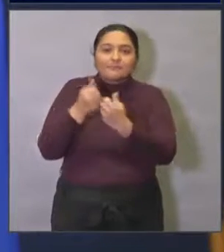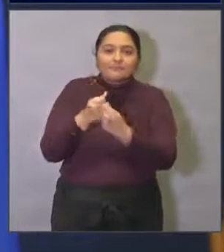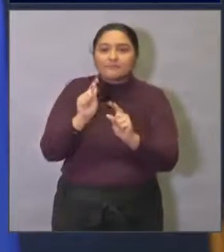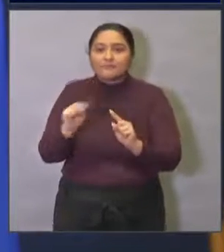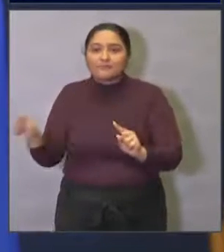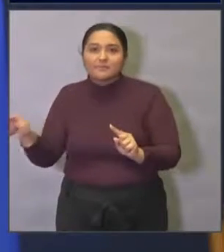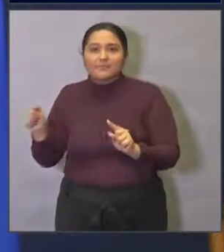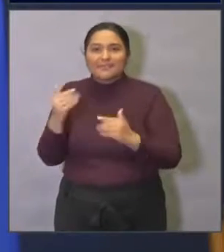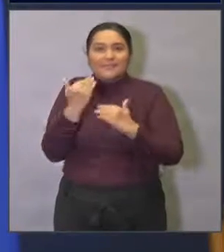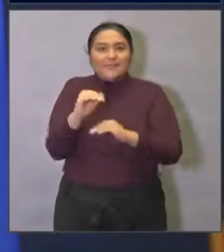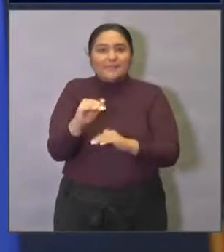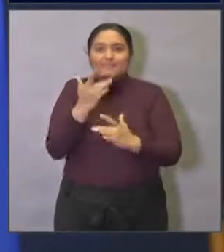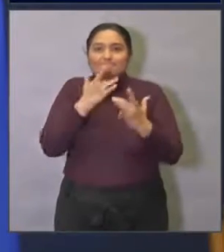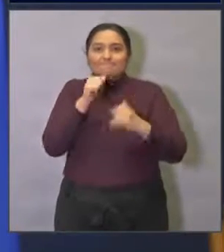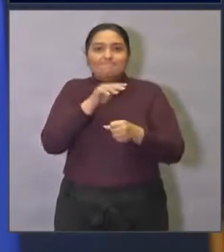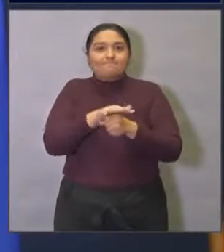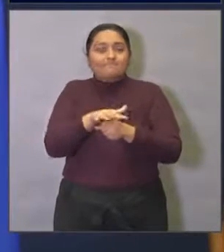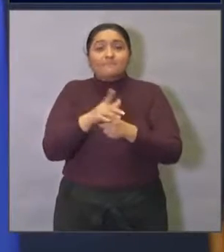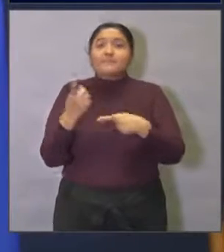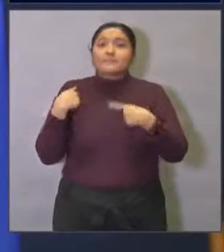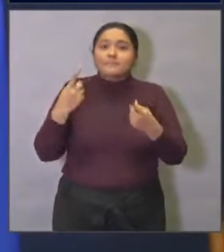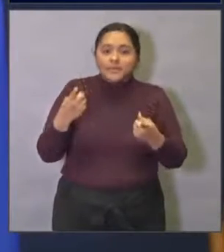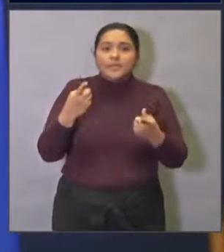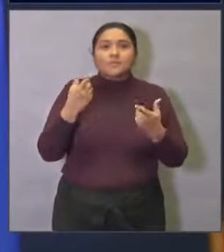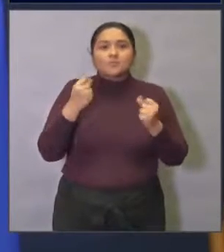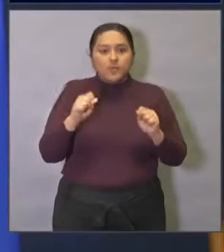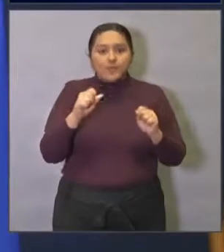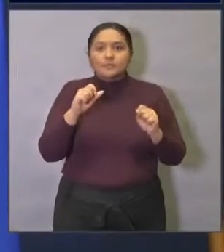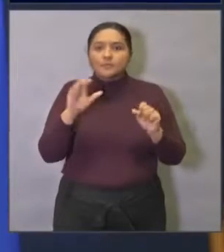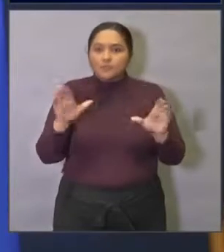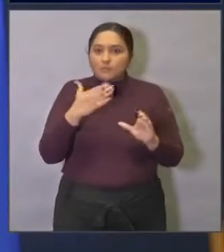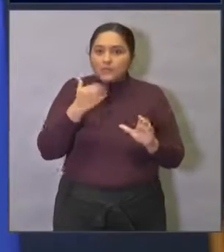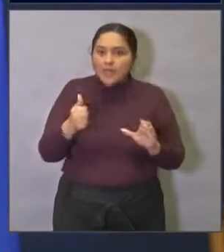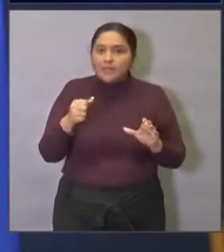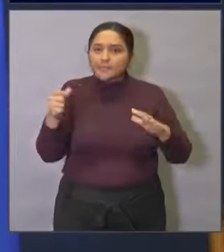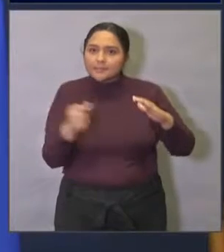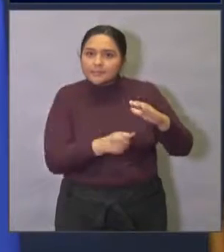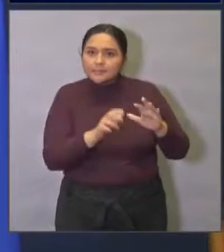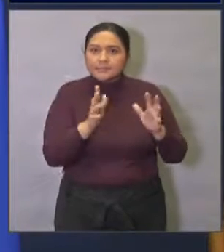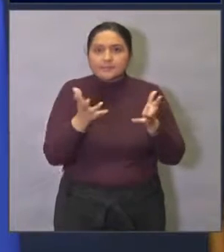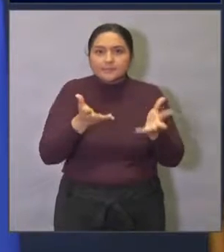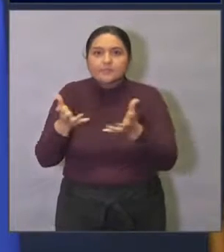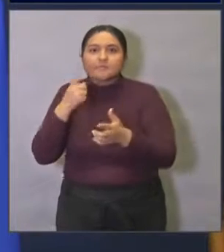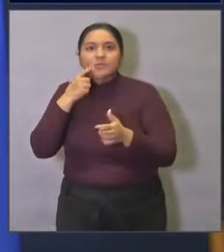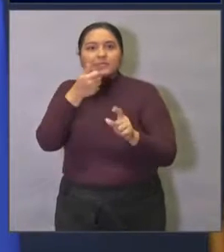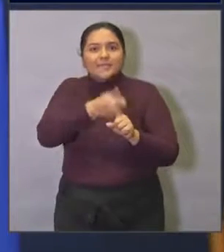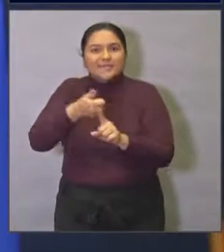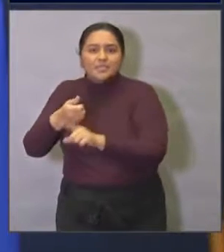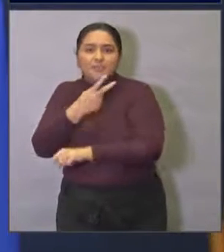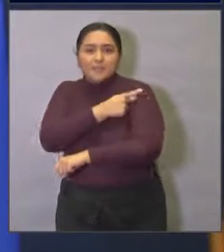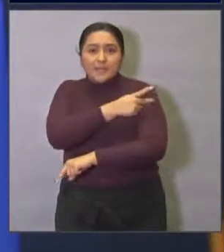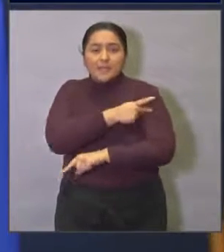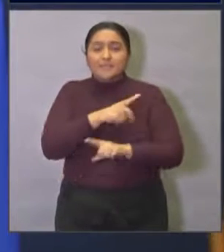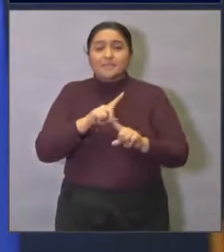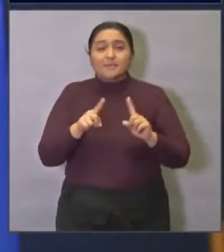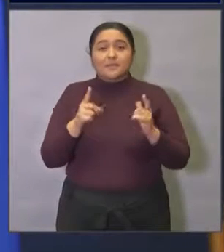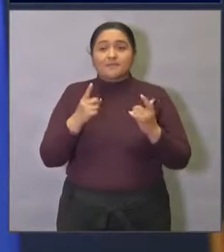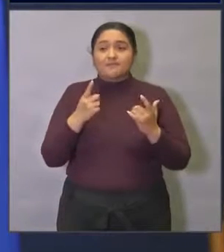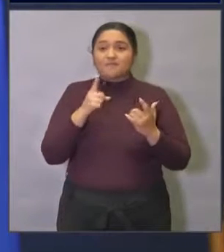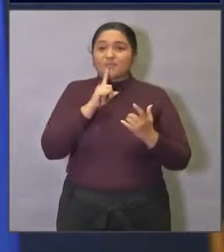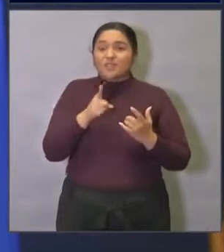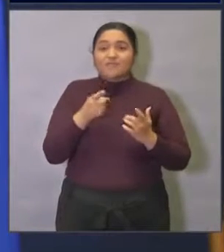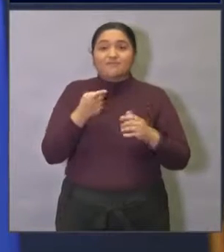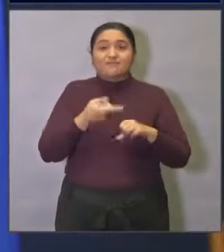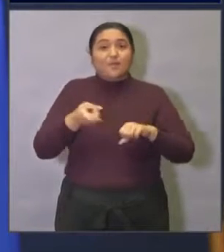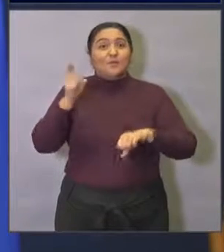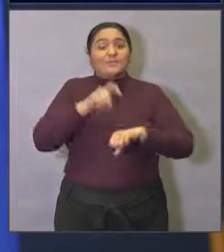we have done our best to make accommodations to care for every patient that walks through our doors. But it's the first time really in my medical career, and